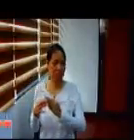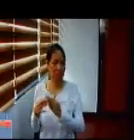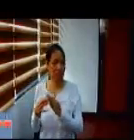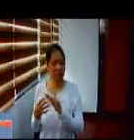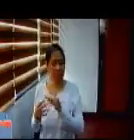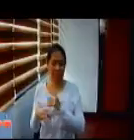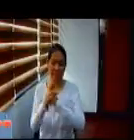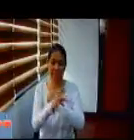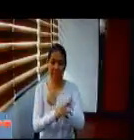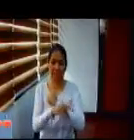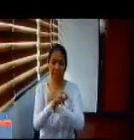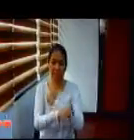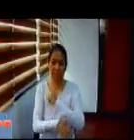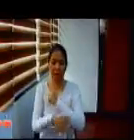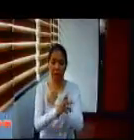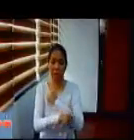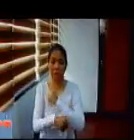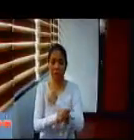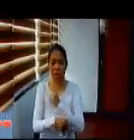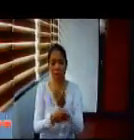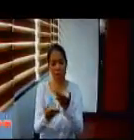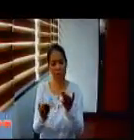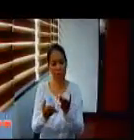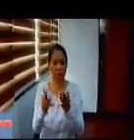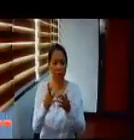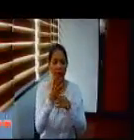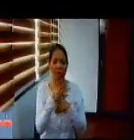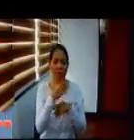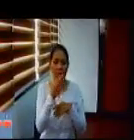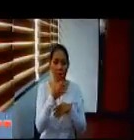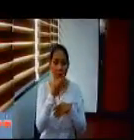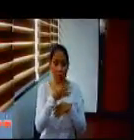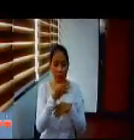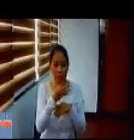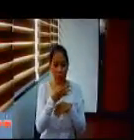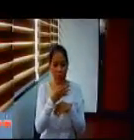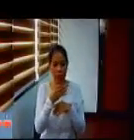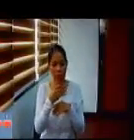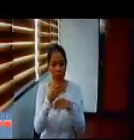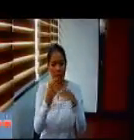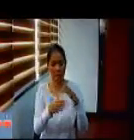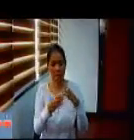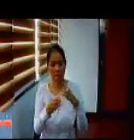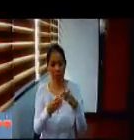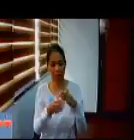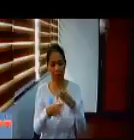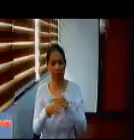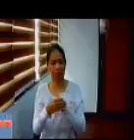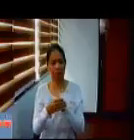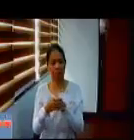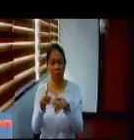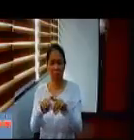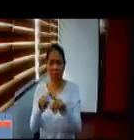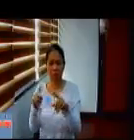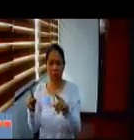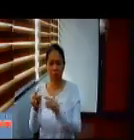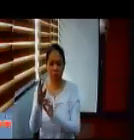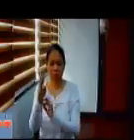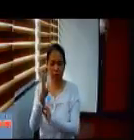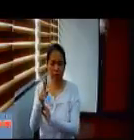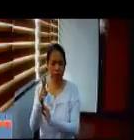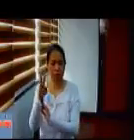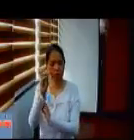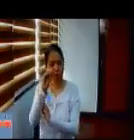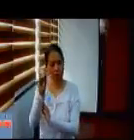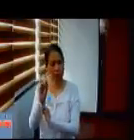where the base of the economy would be. And yet, something like 40%, I think the last figure I saw